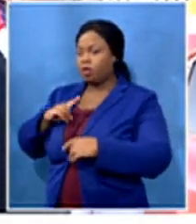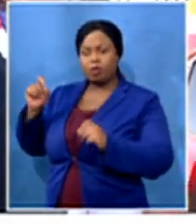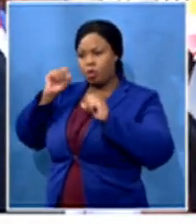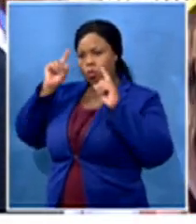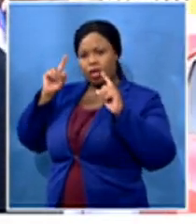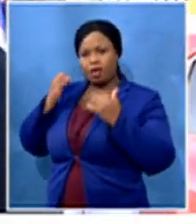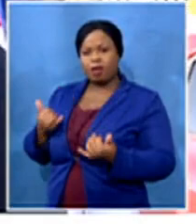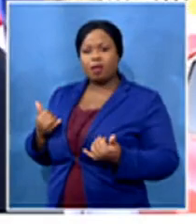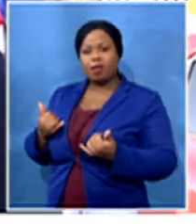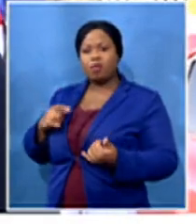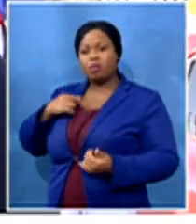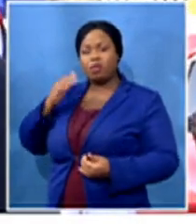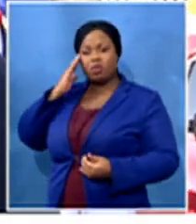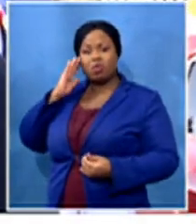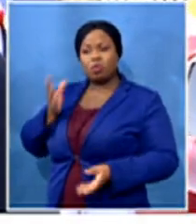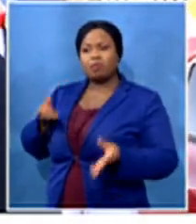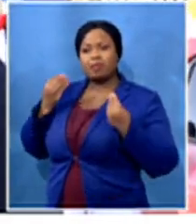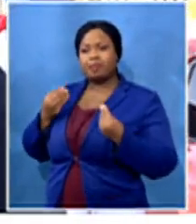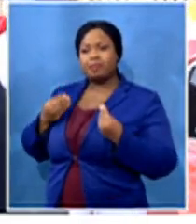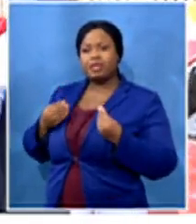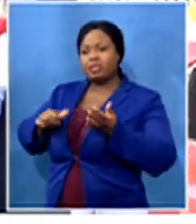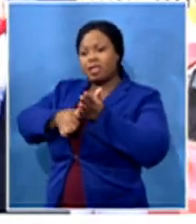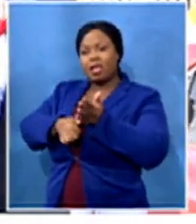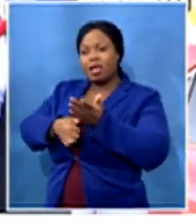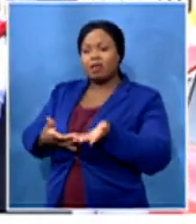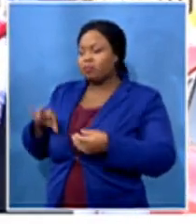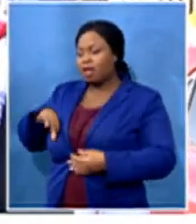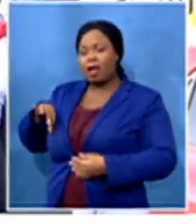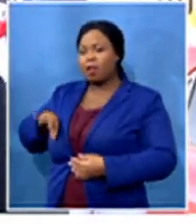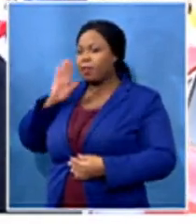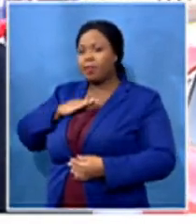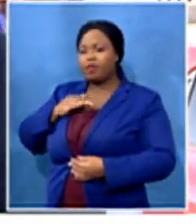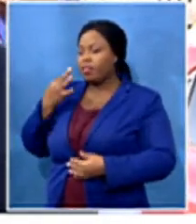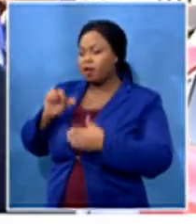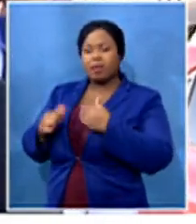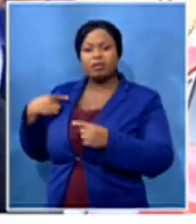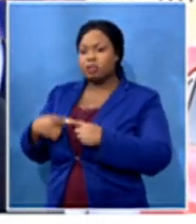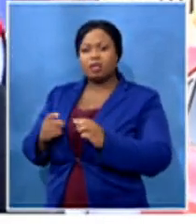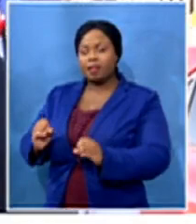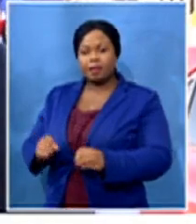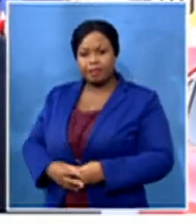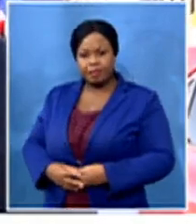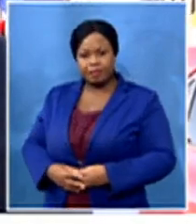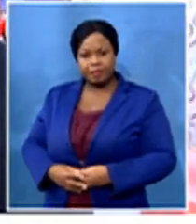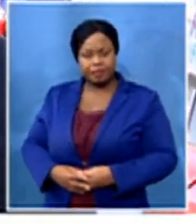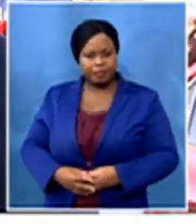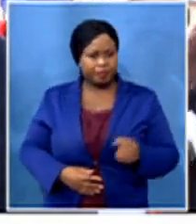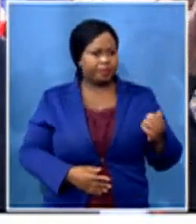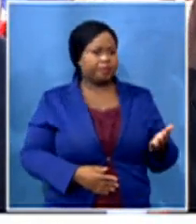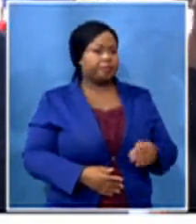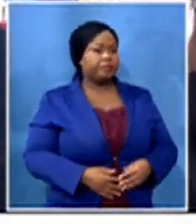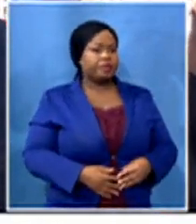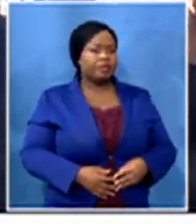haven't been receiving salaries for the last 3 months, but nothing has been done. And tell me something, I